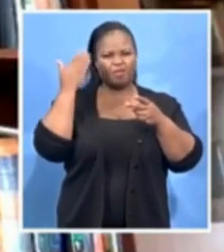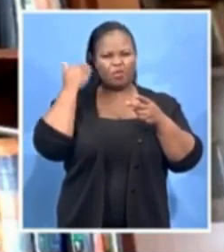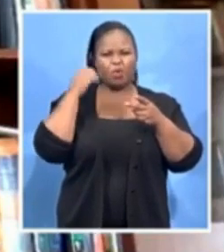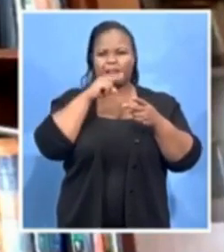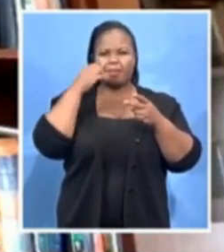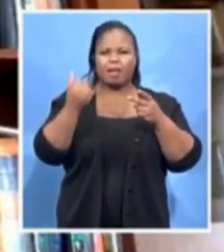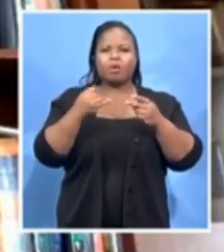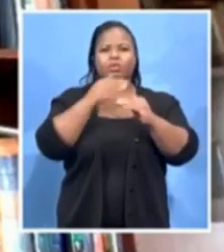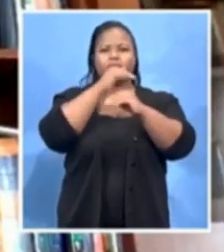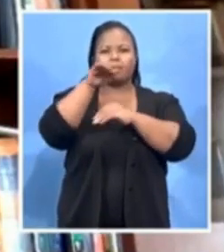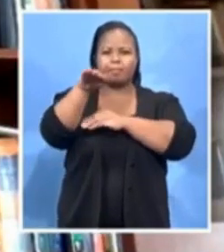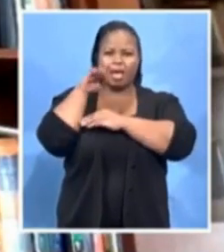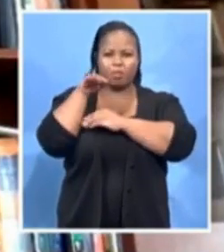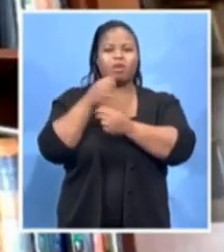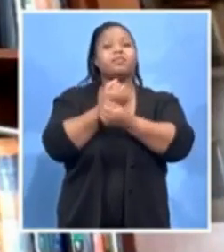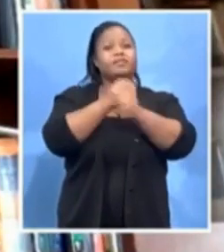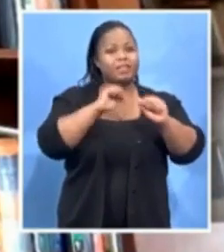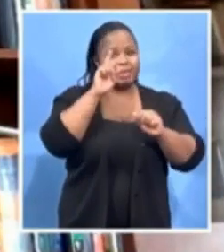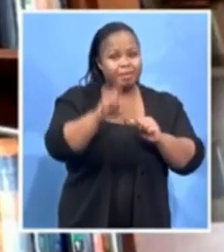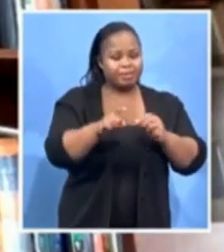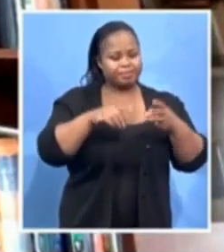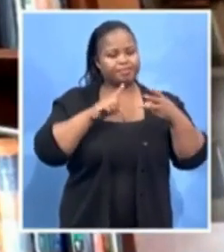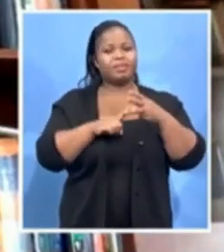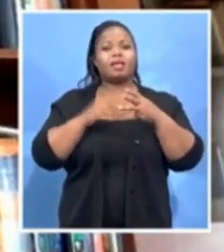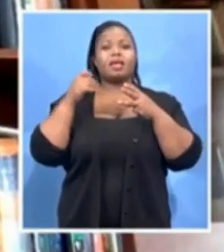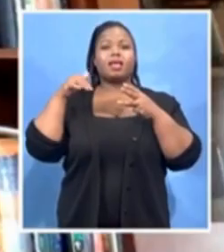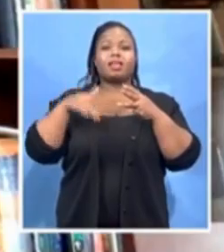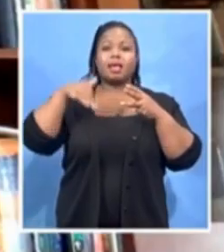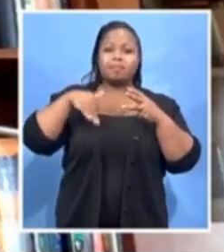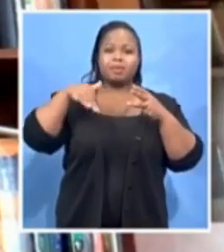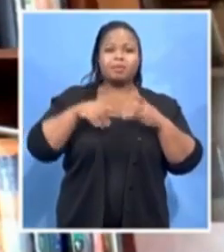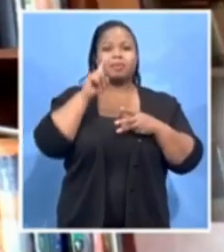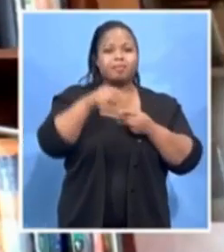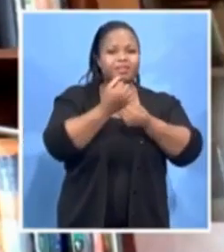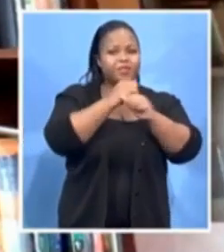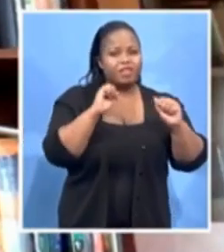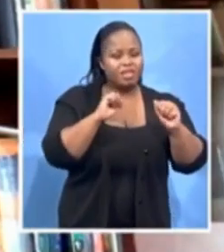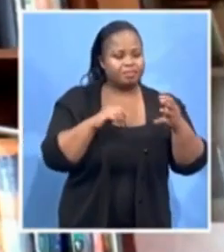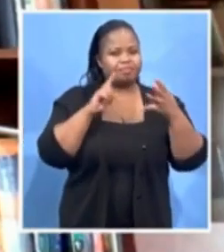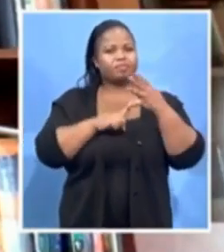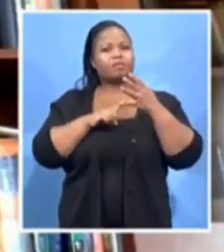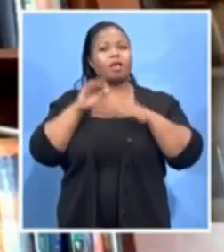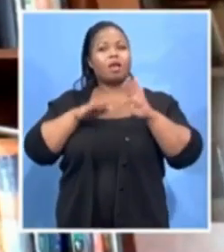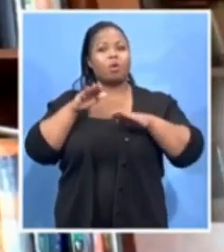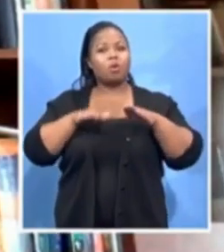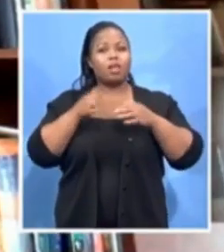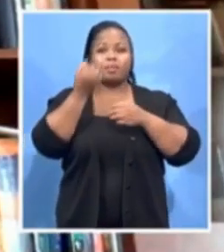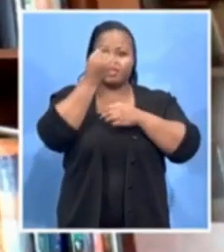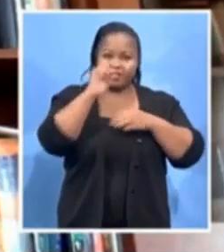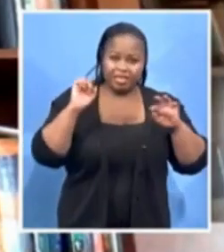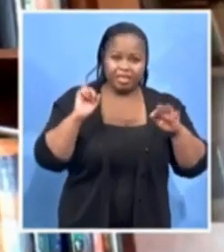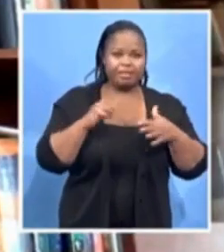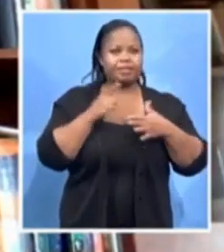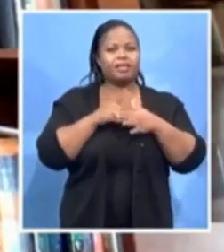Namibia was free. Angola was free. And South Africa to be liberated from the